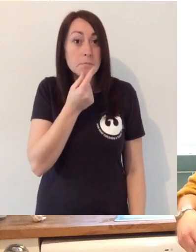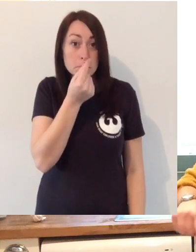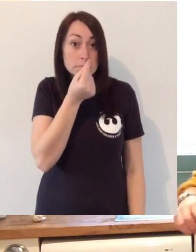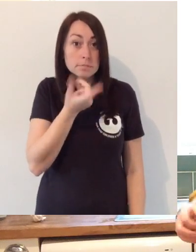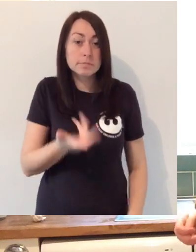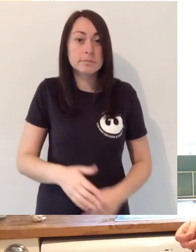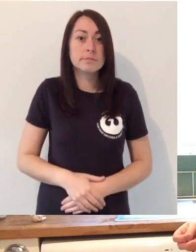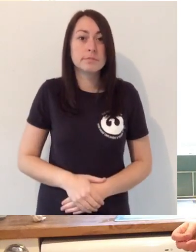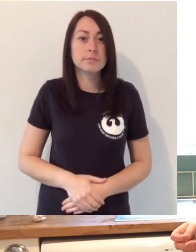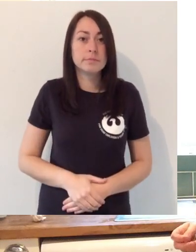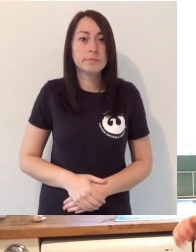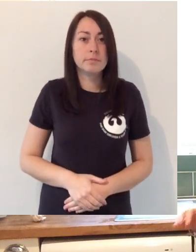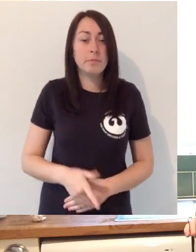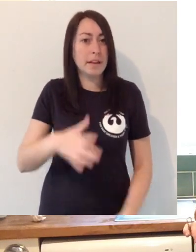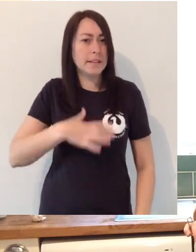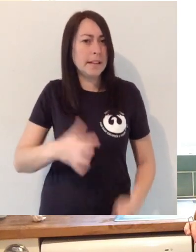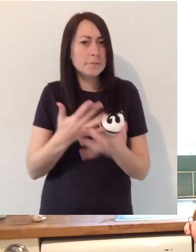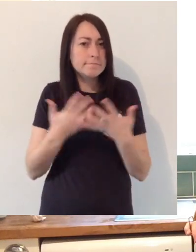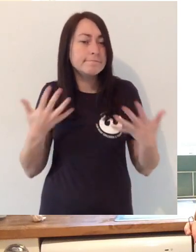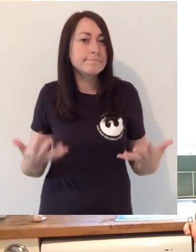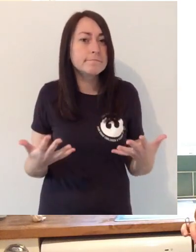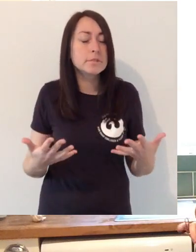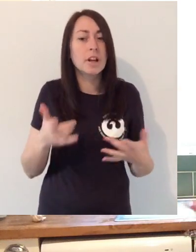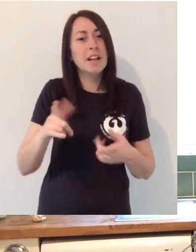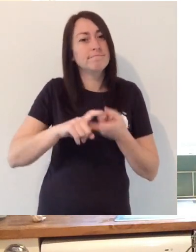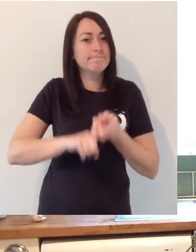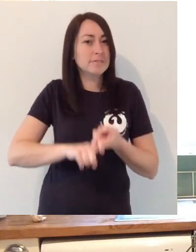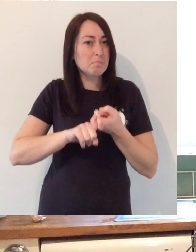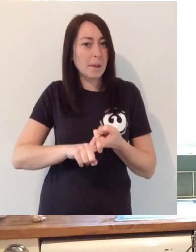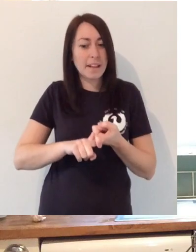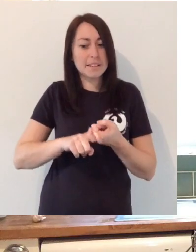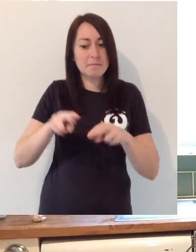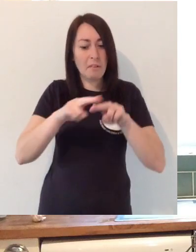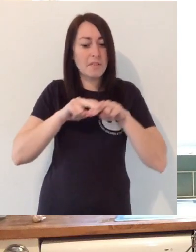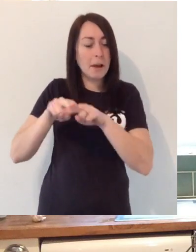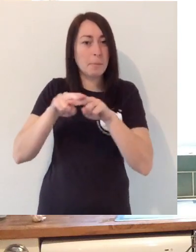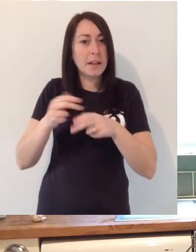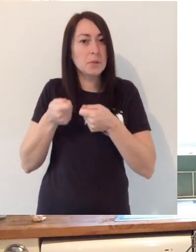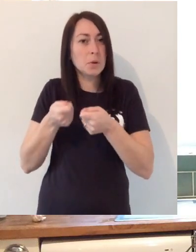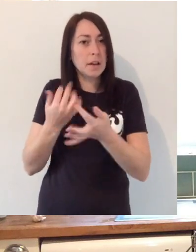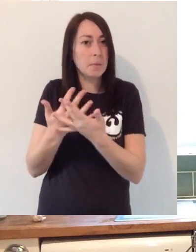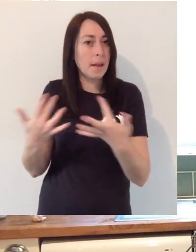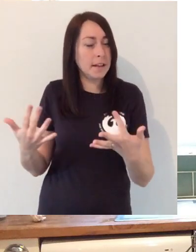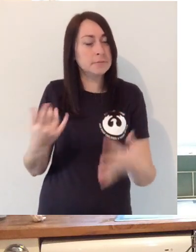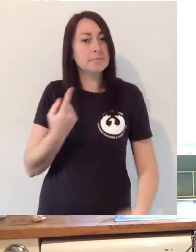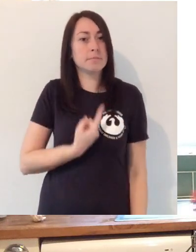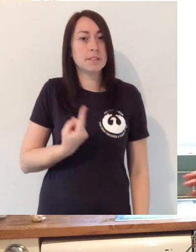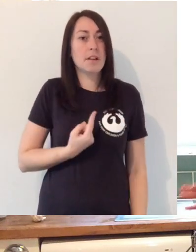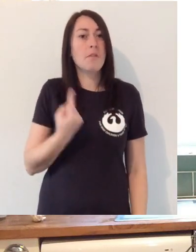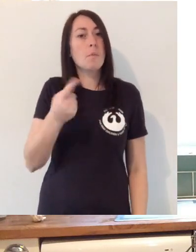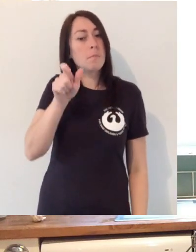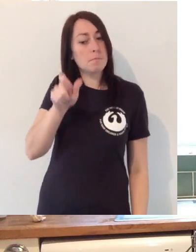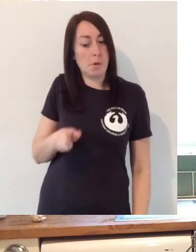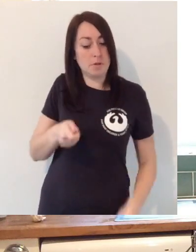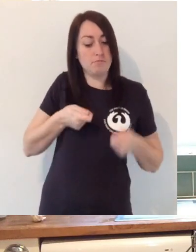spaghetti. Now, how much you need depends on how many you're going to be cooking for. I'm just cooking for one person,